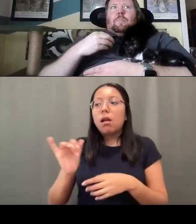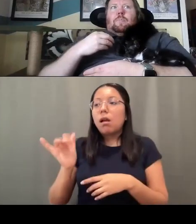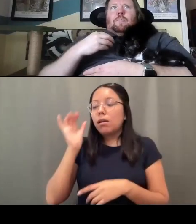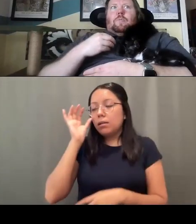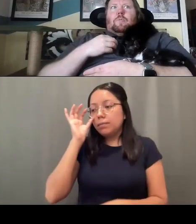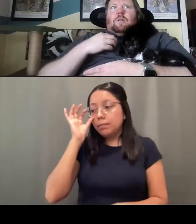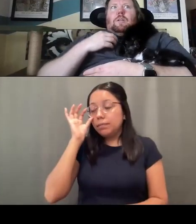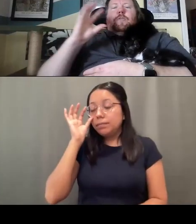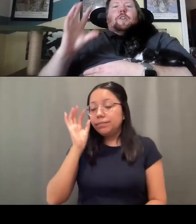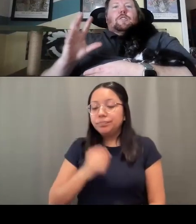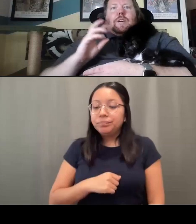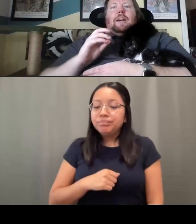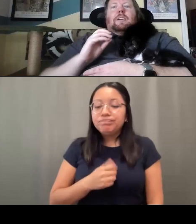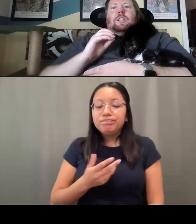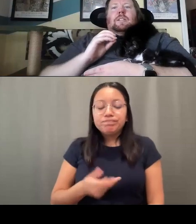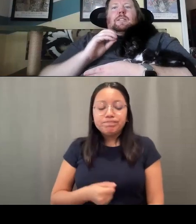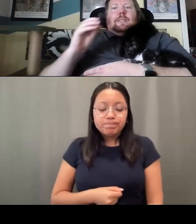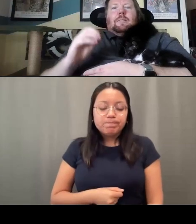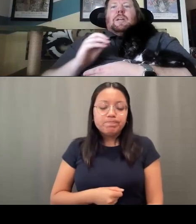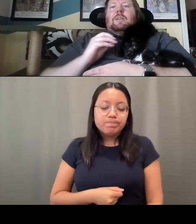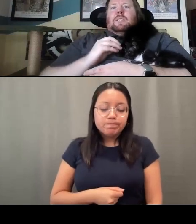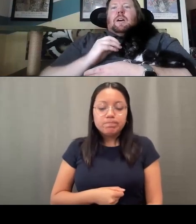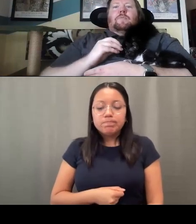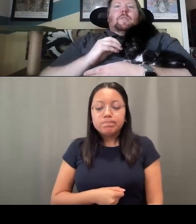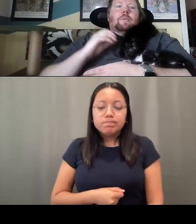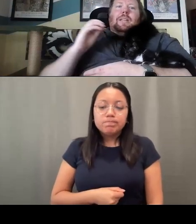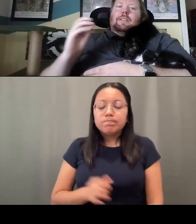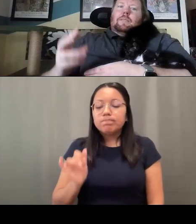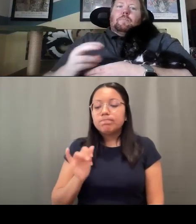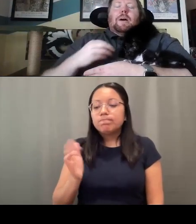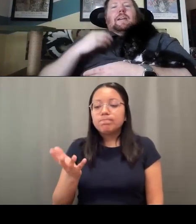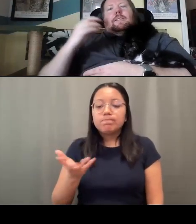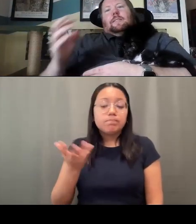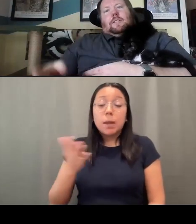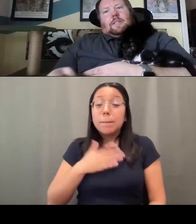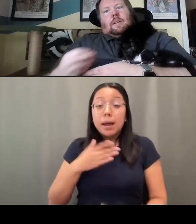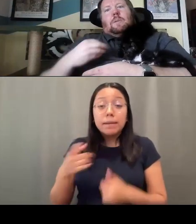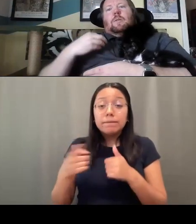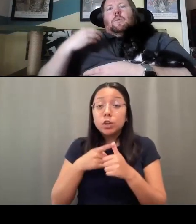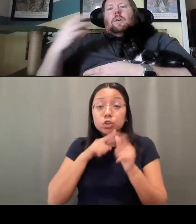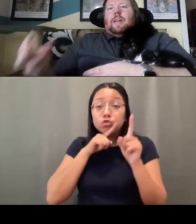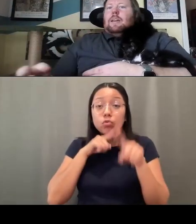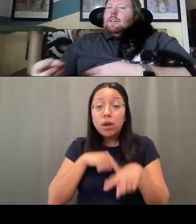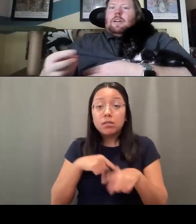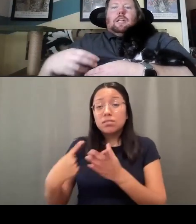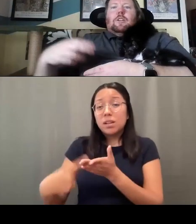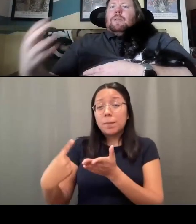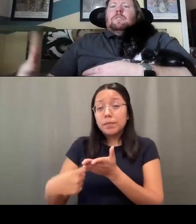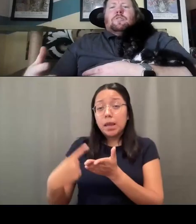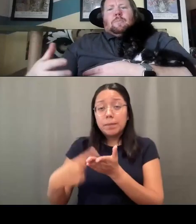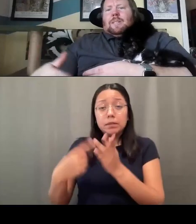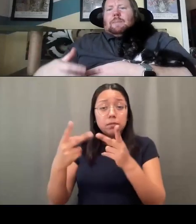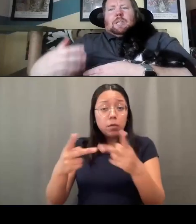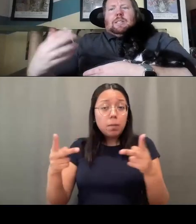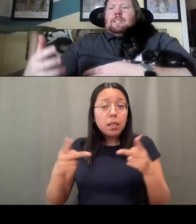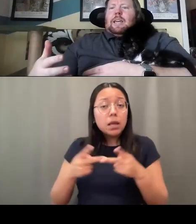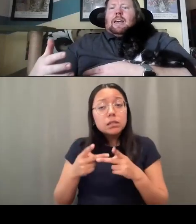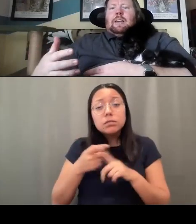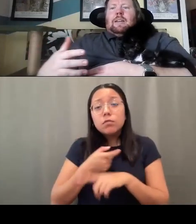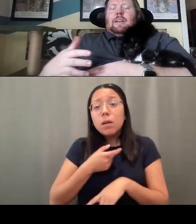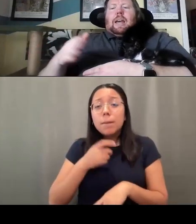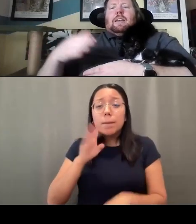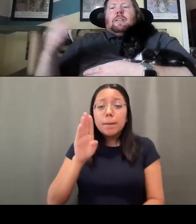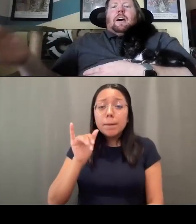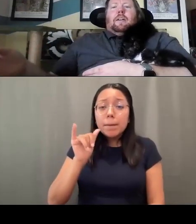you know, first reactions sometimes come from a place of bias or stigma or like, mainstream